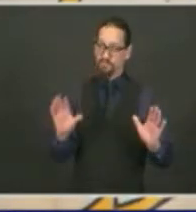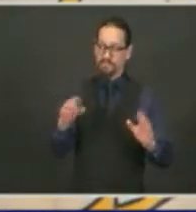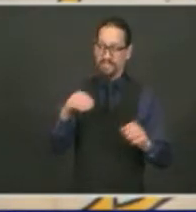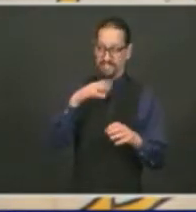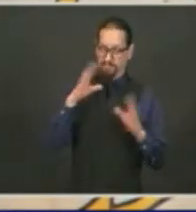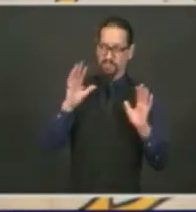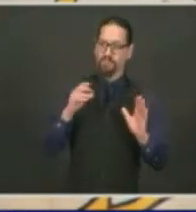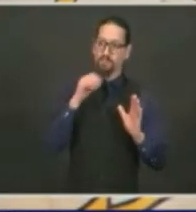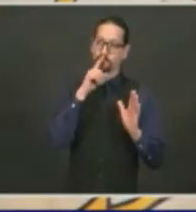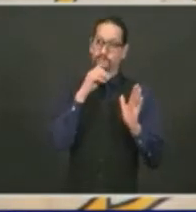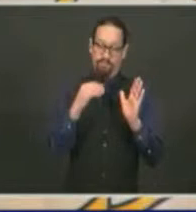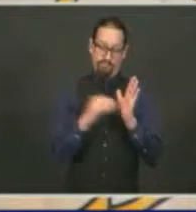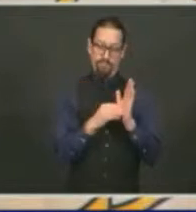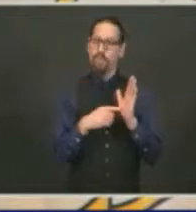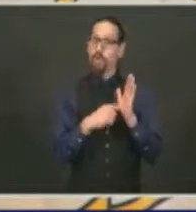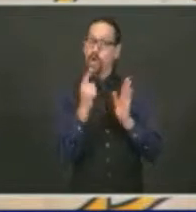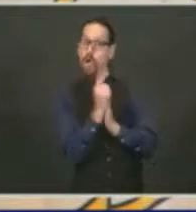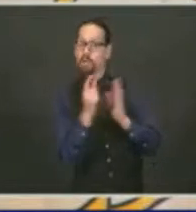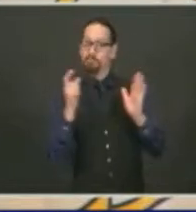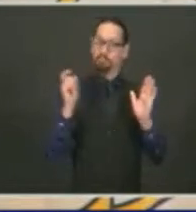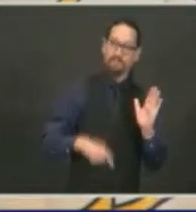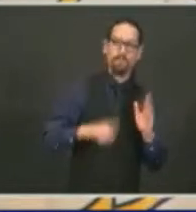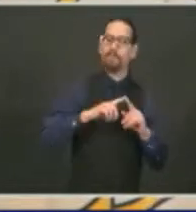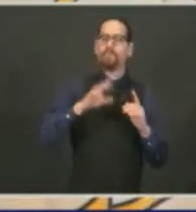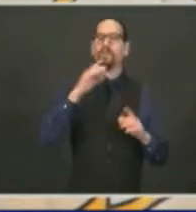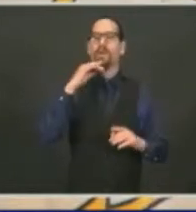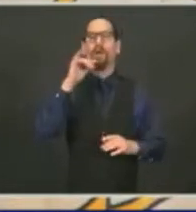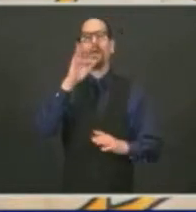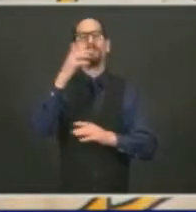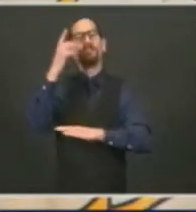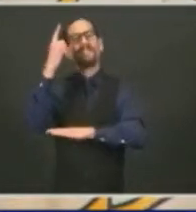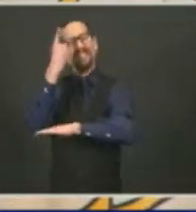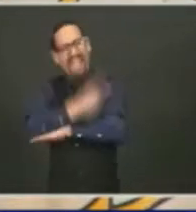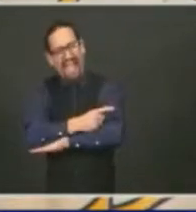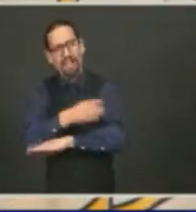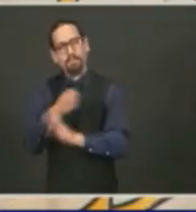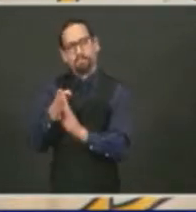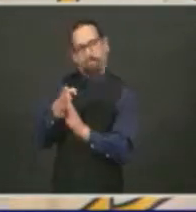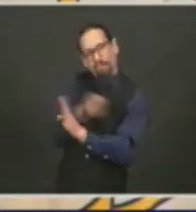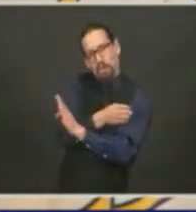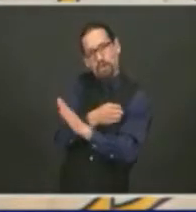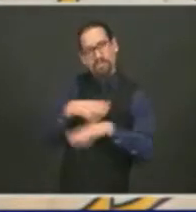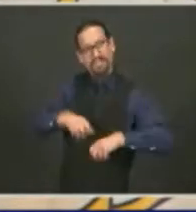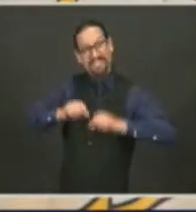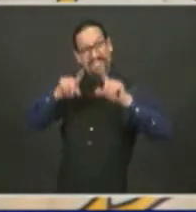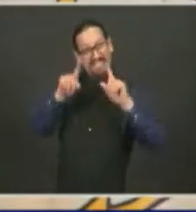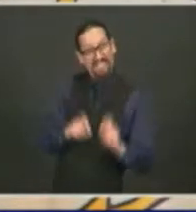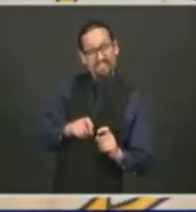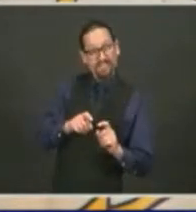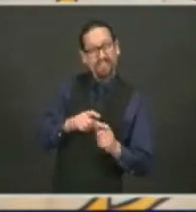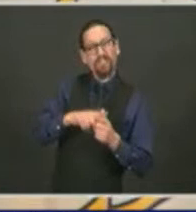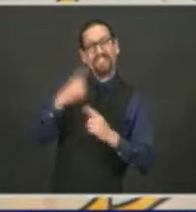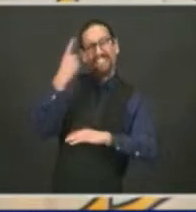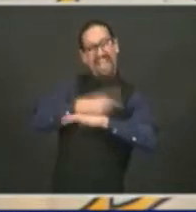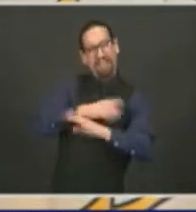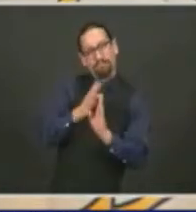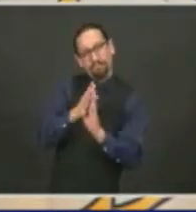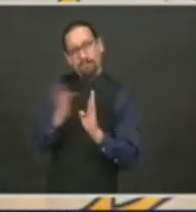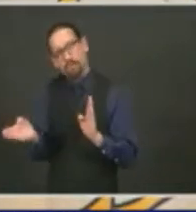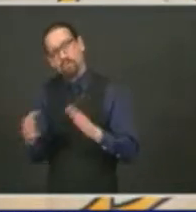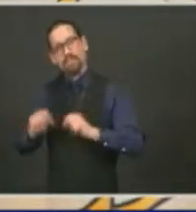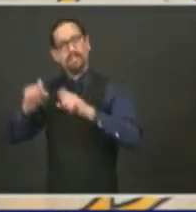God, go get tested the day before and the day after. And if anybody is positive, isolate or get